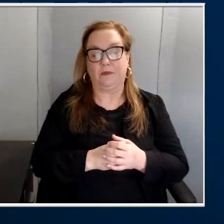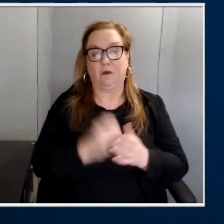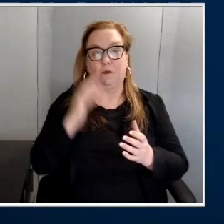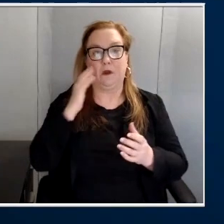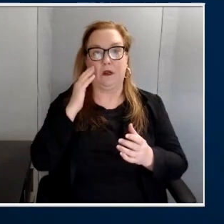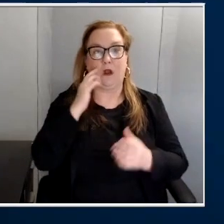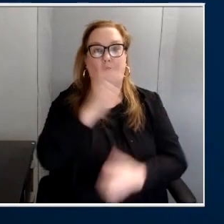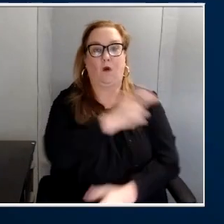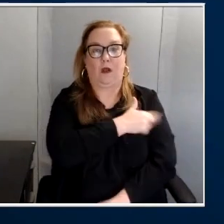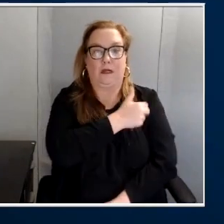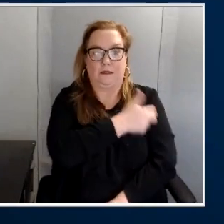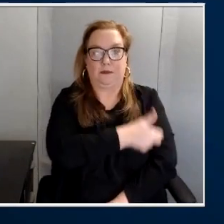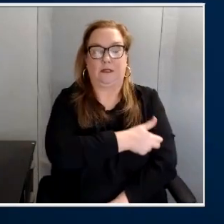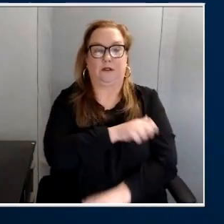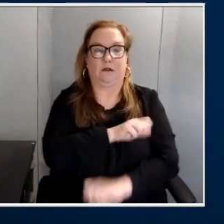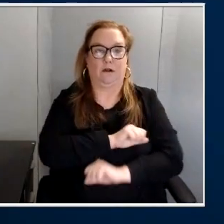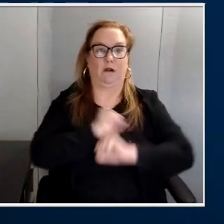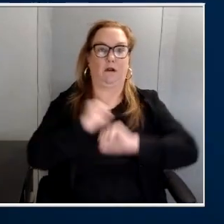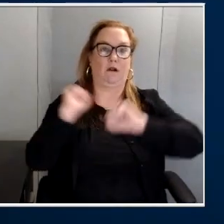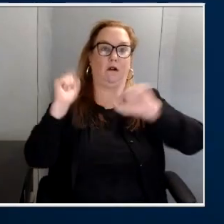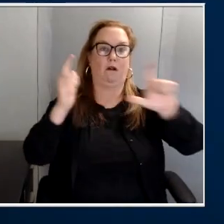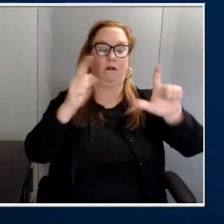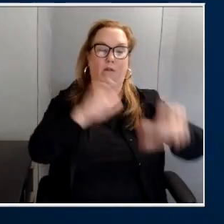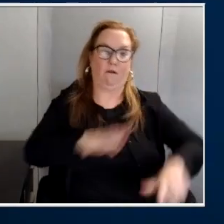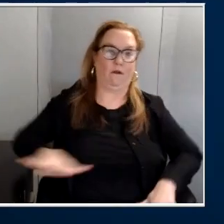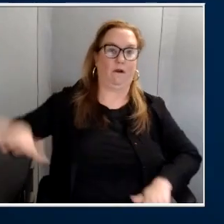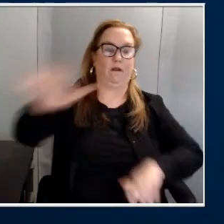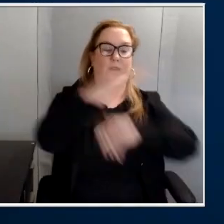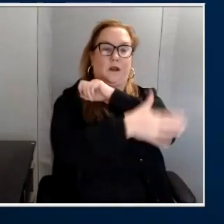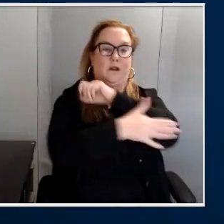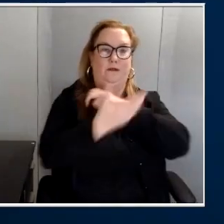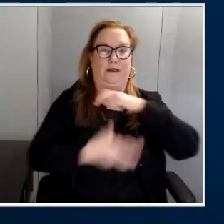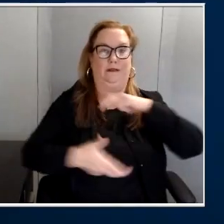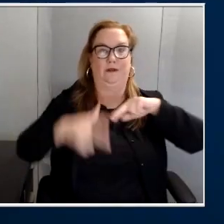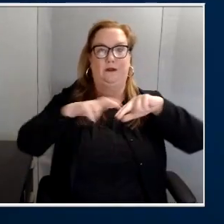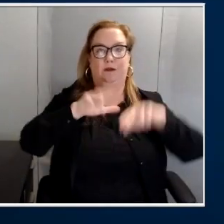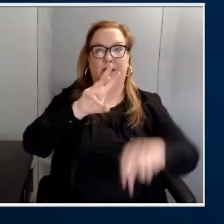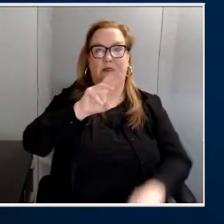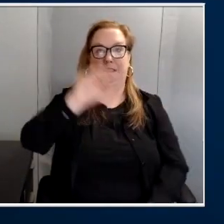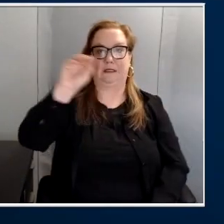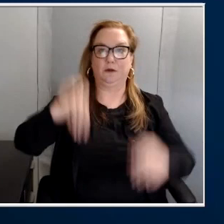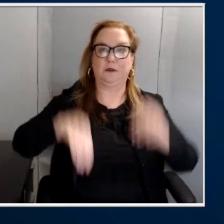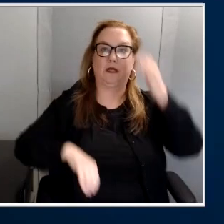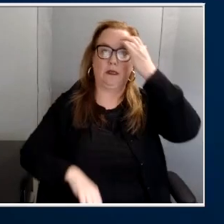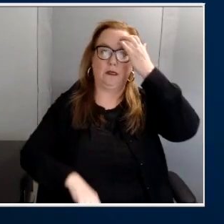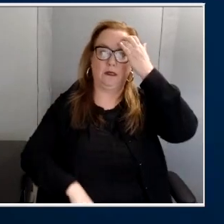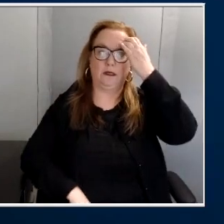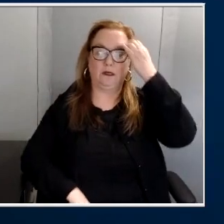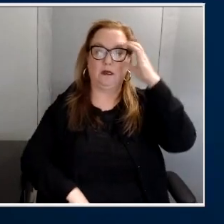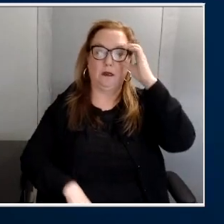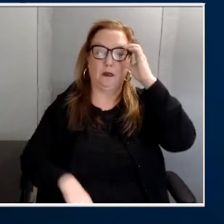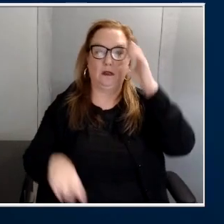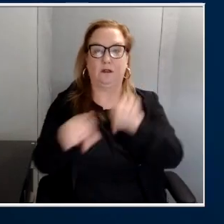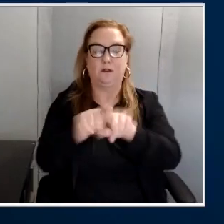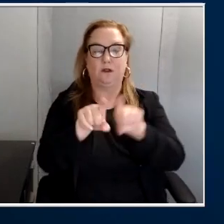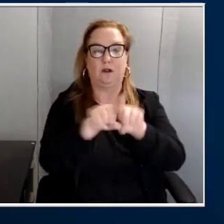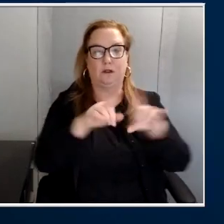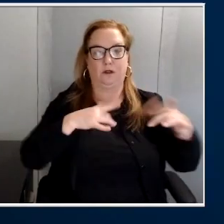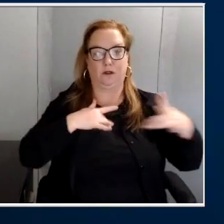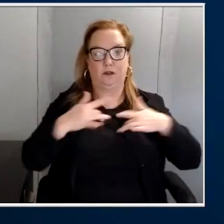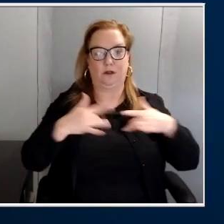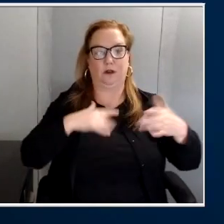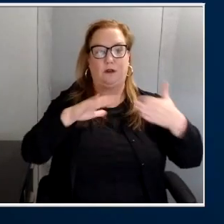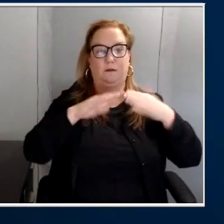and hospitalizations nationwide are up 6%. Yep. We also know that there's concern because there's such a high community rate of